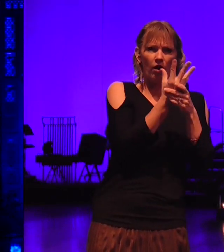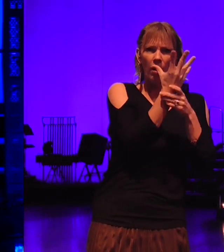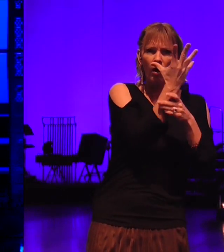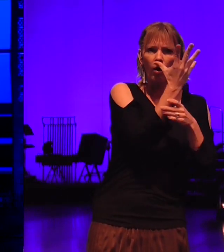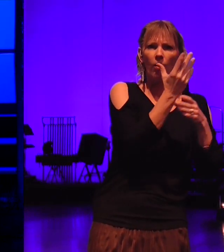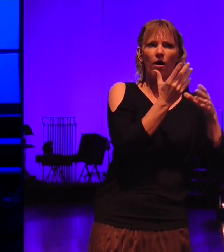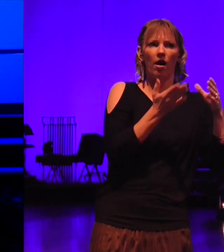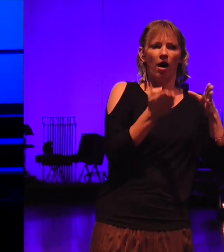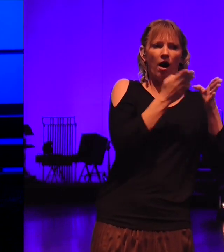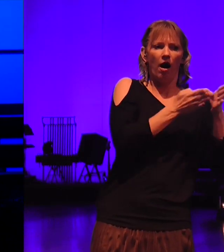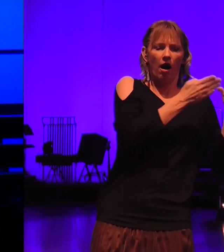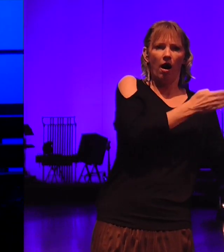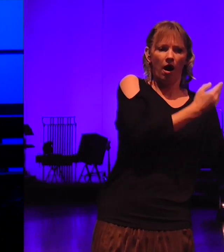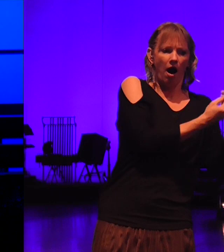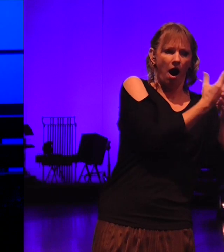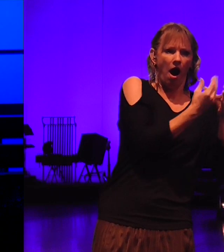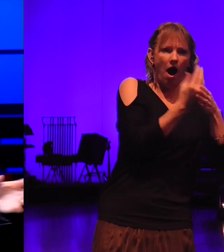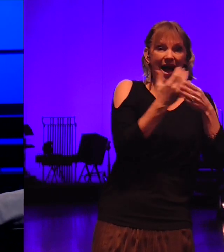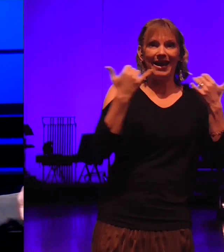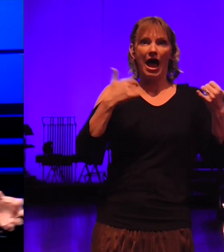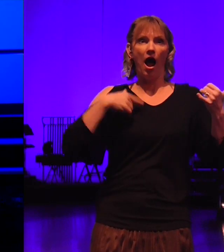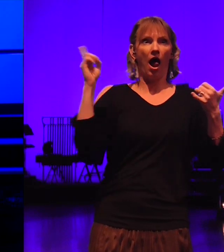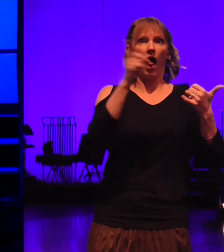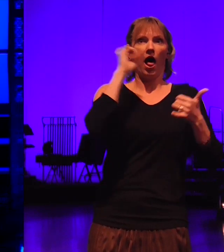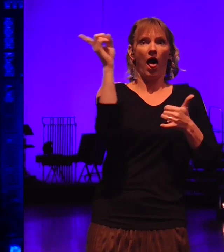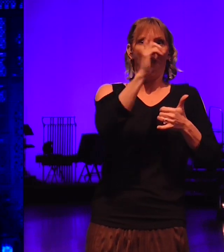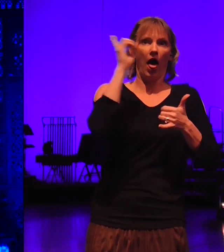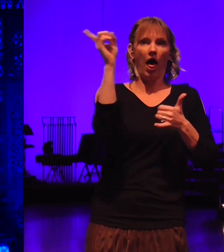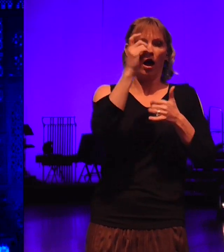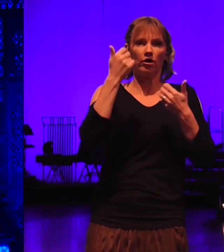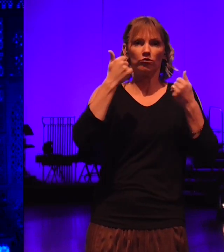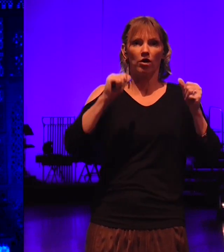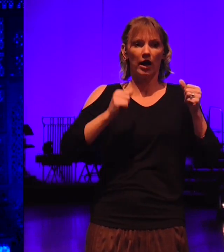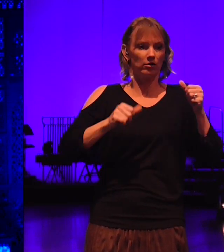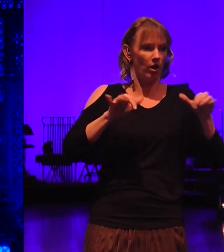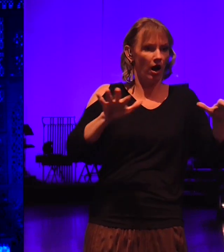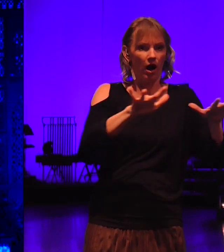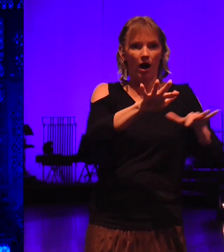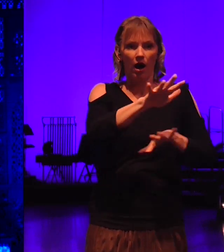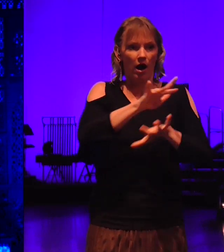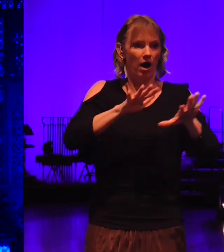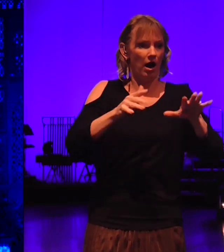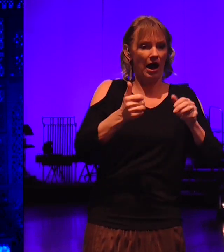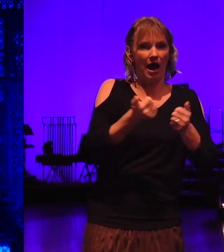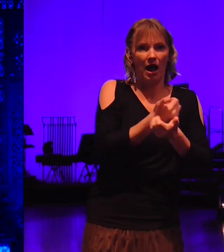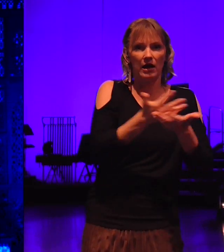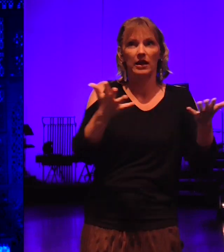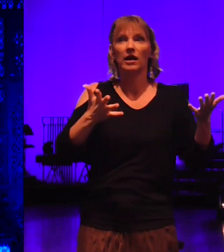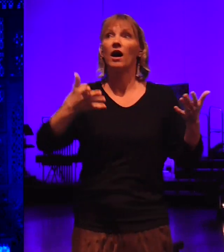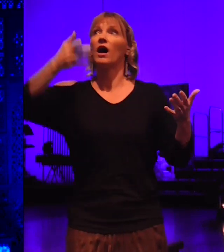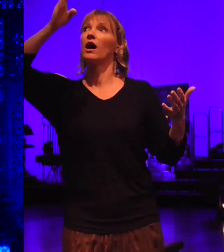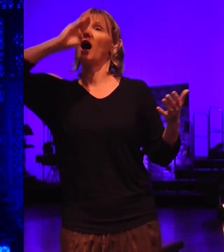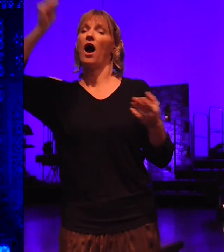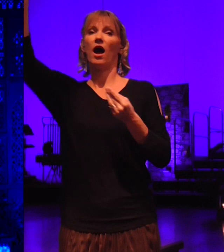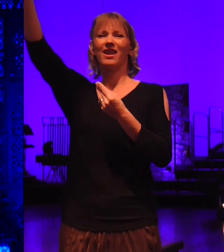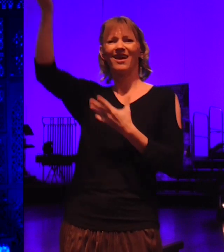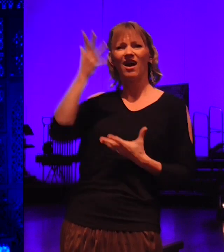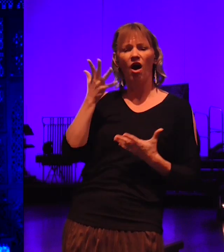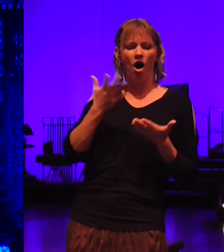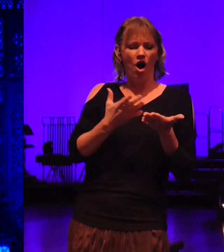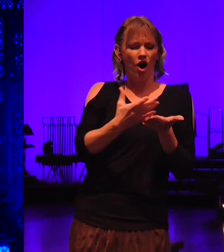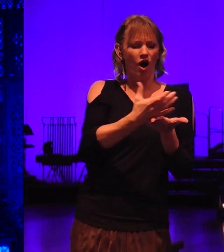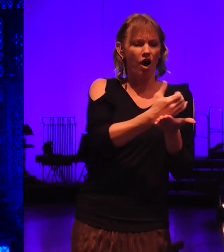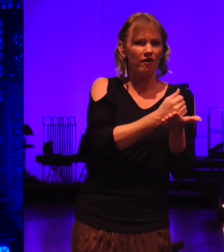And here I am running around catching all that I can. And then God spoke to me and said, harvest what you